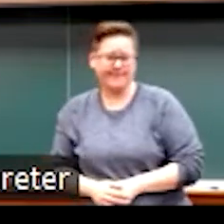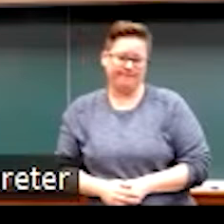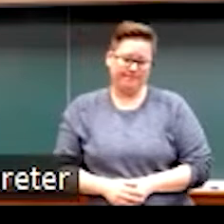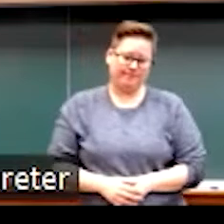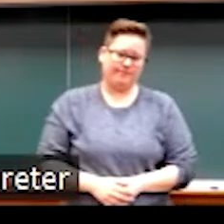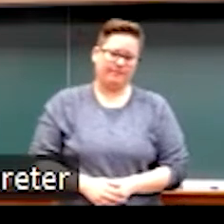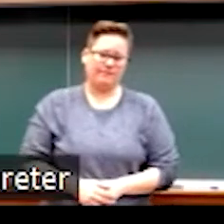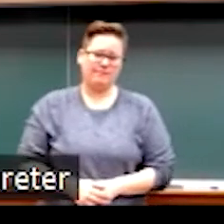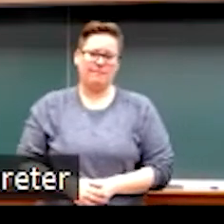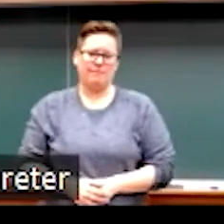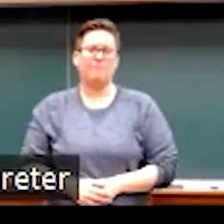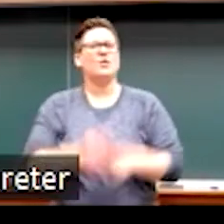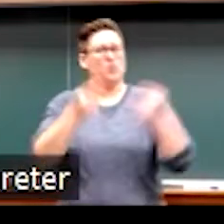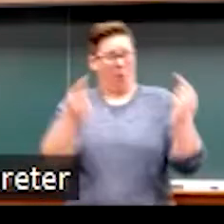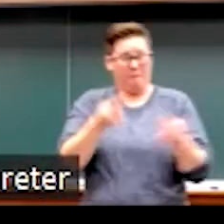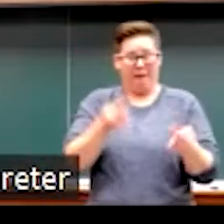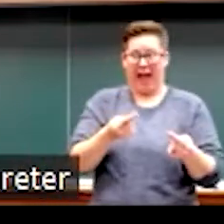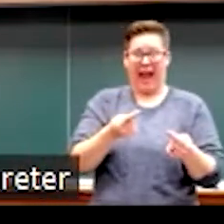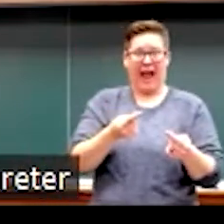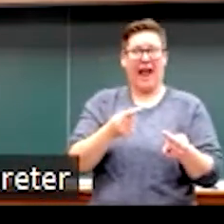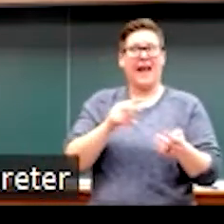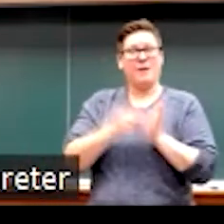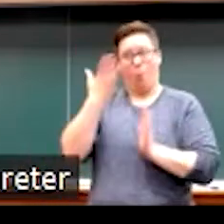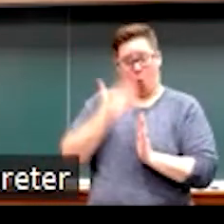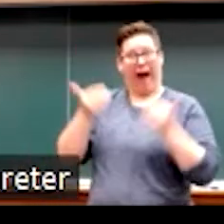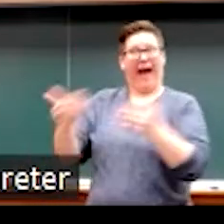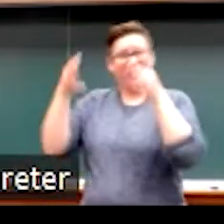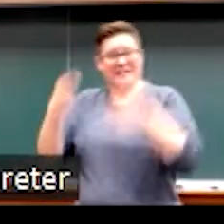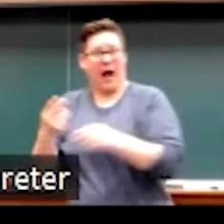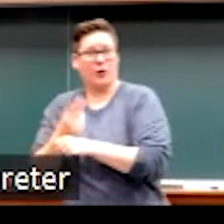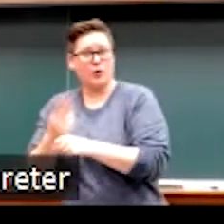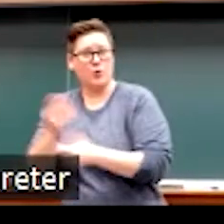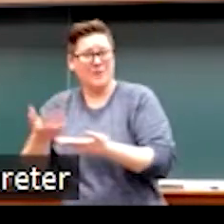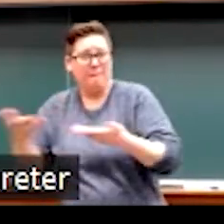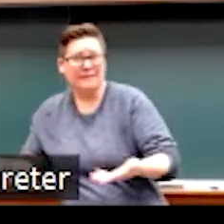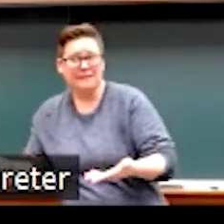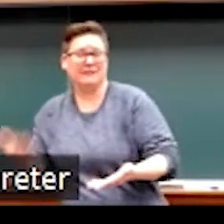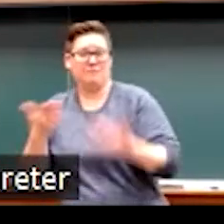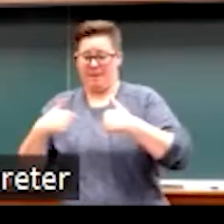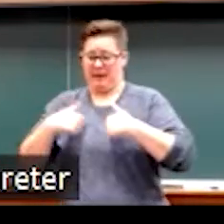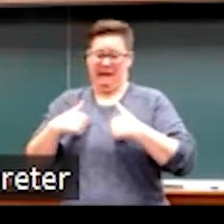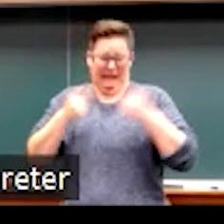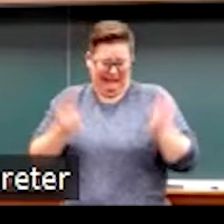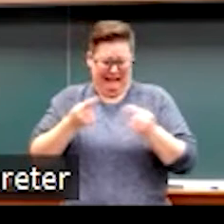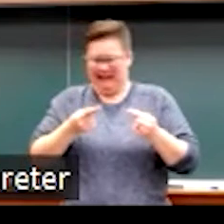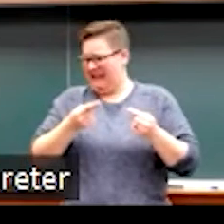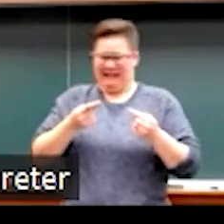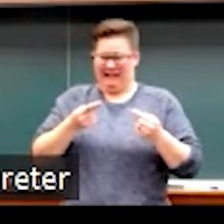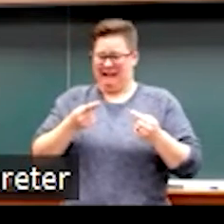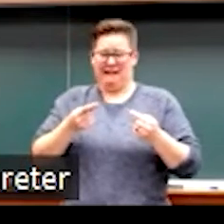So that's, does pain motivate substance use? Can pain be an individual causal driver of drug-seeking